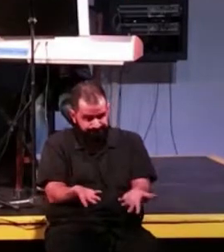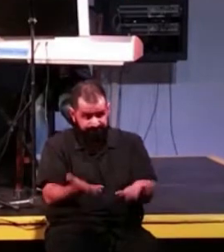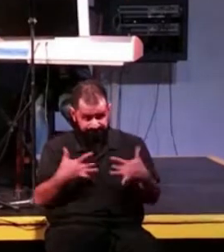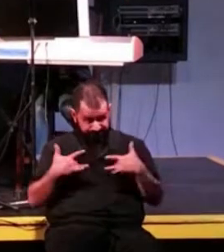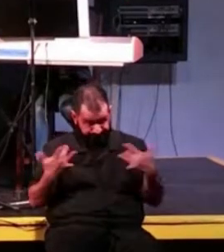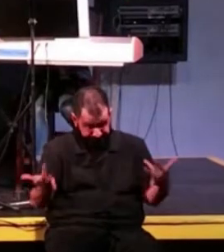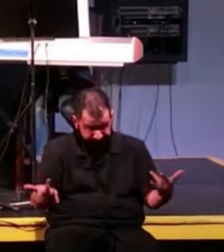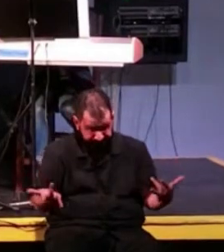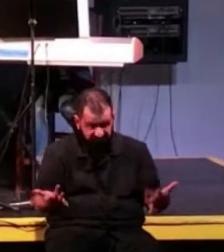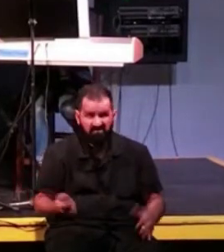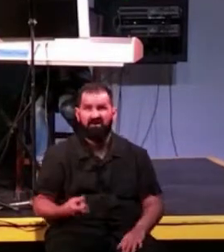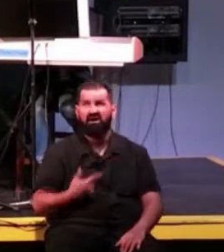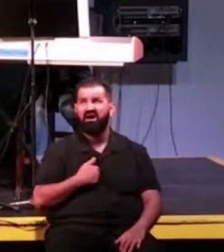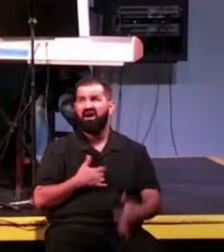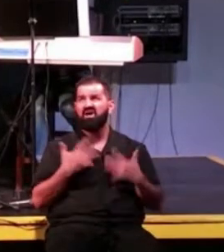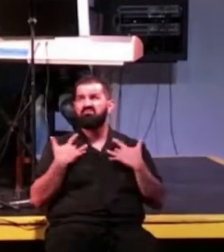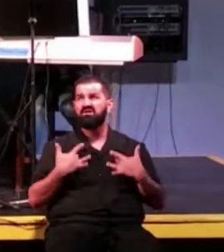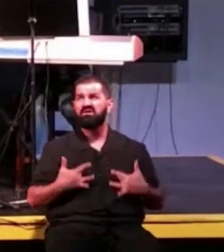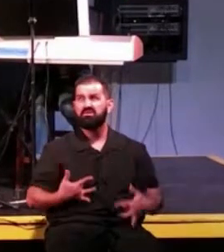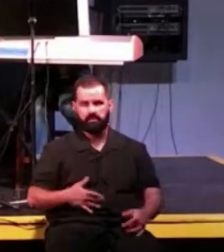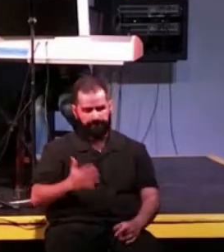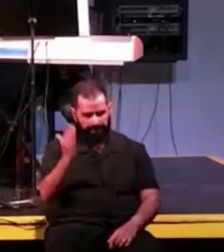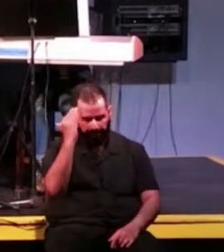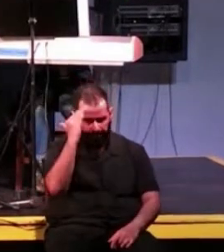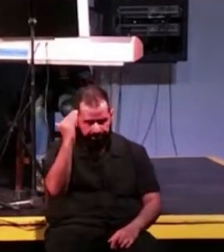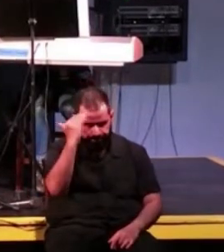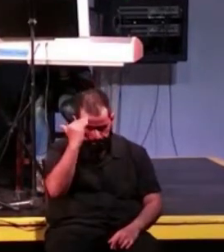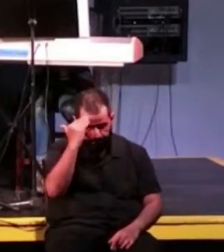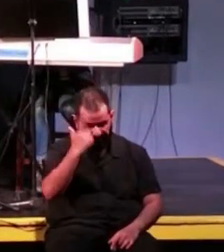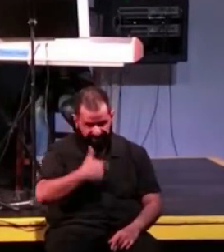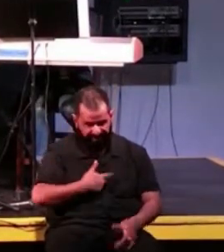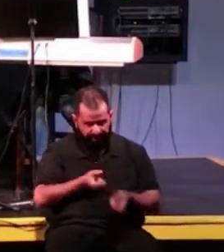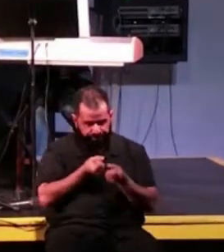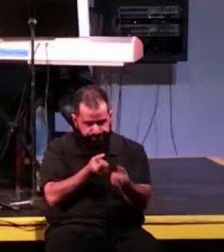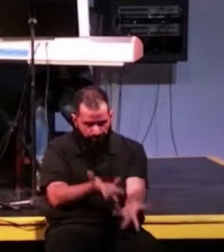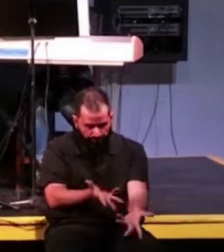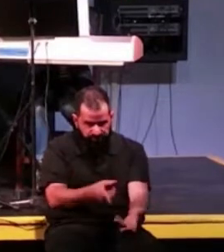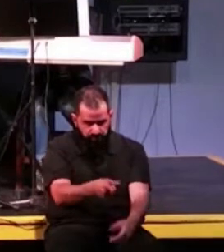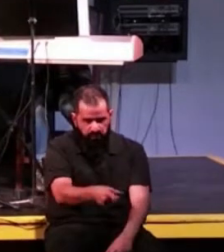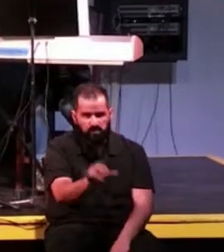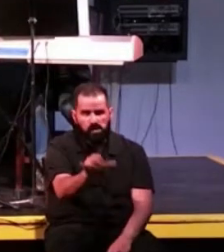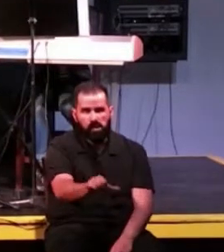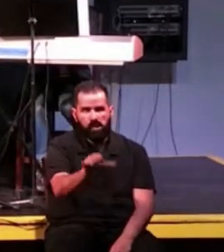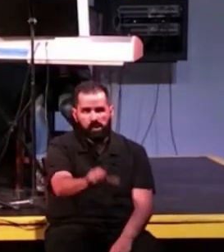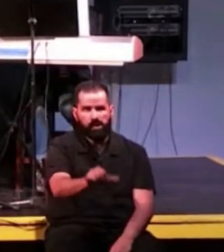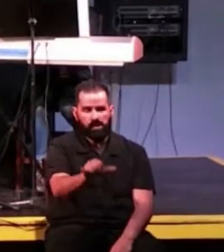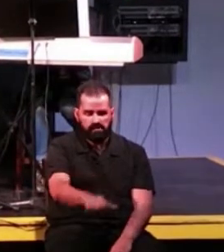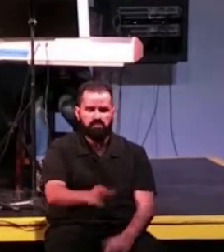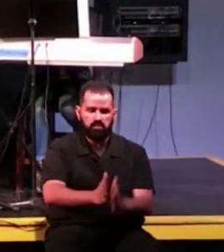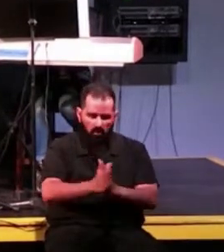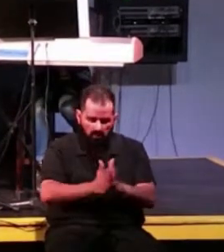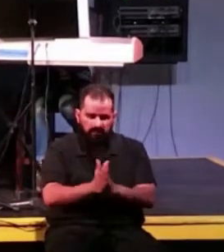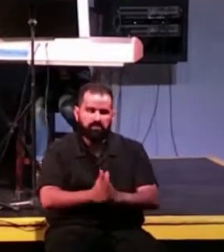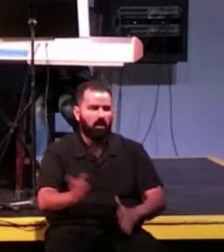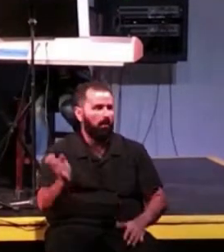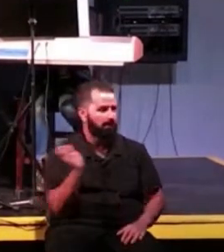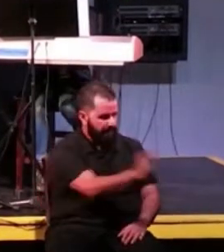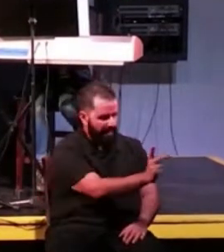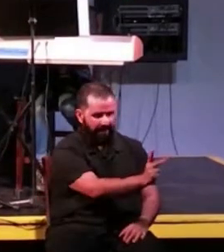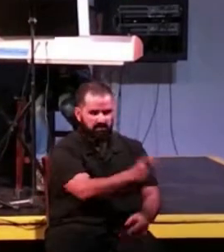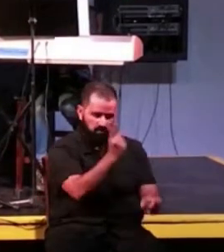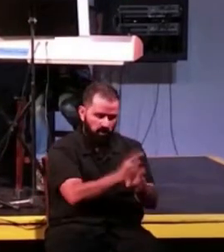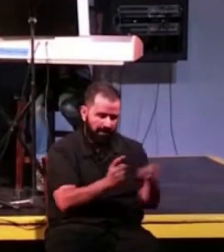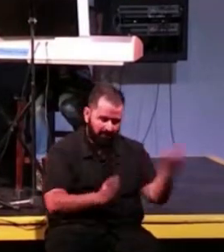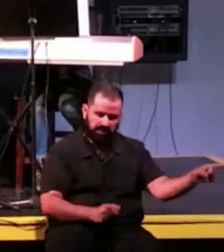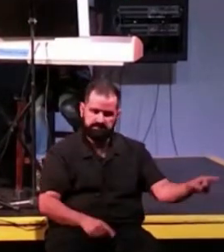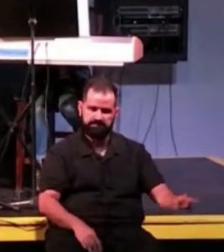now? Lord, I'm miserable. I know you are. I made it that way so that you would be motivated to come back to where you